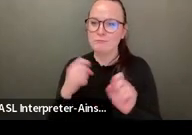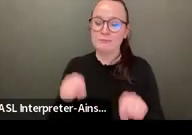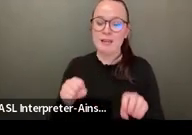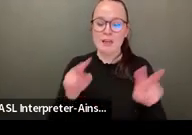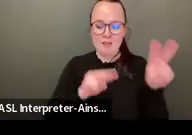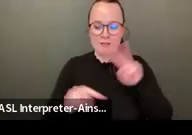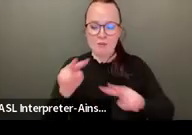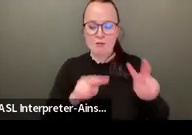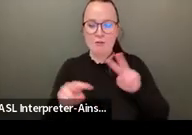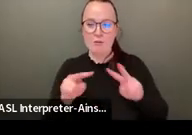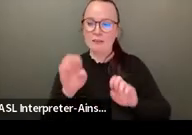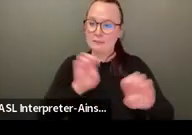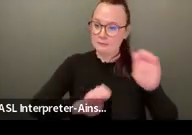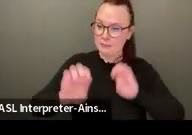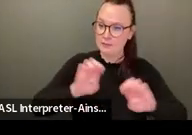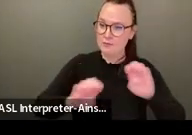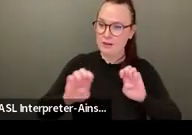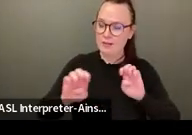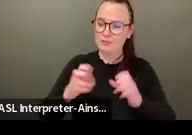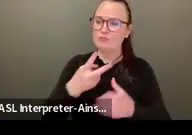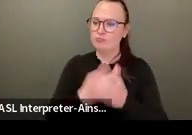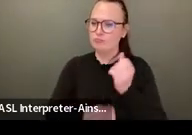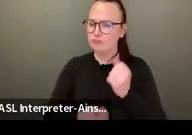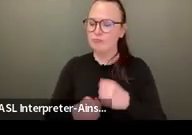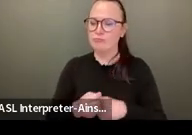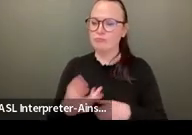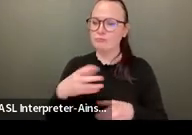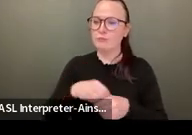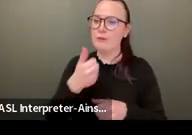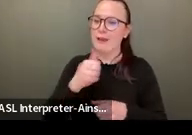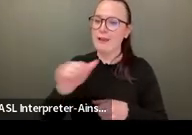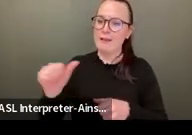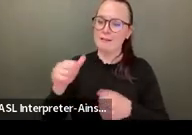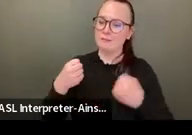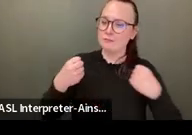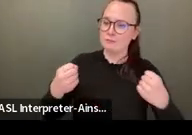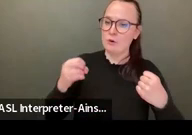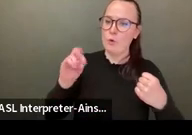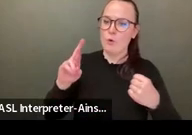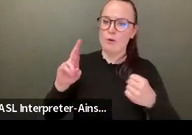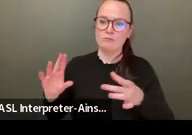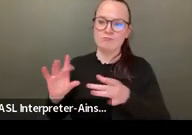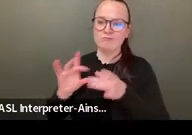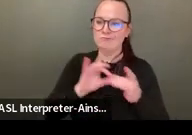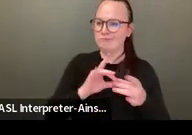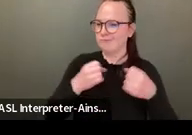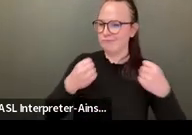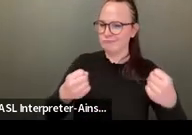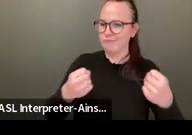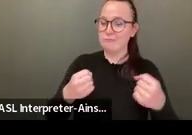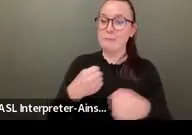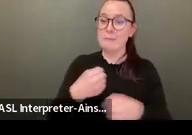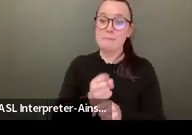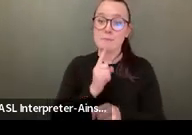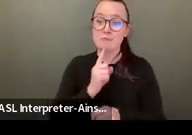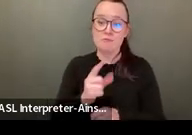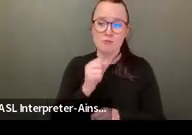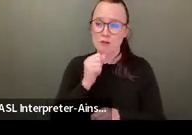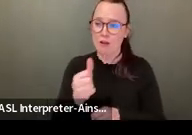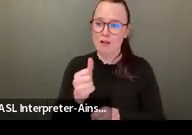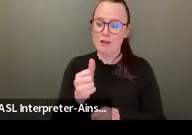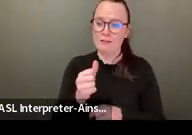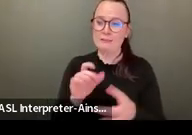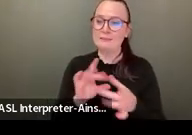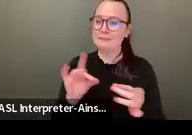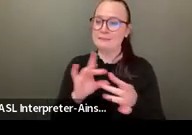observations, and include any strengths or relative strengths. Just make sure not to do a restatement of